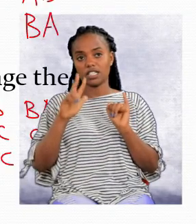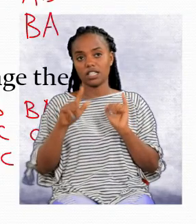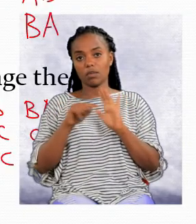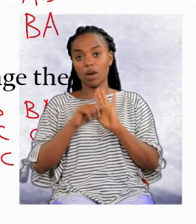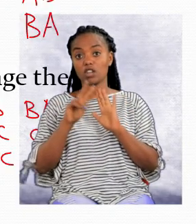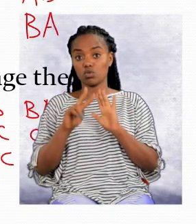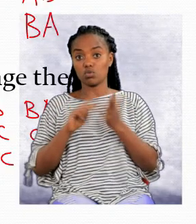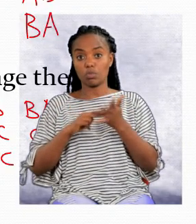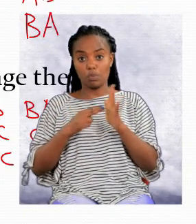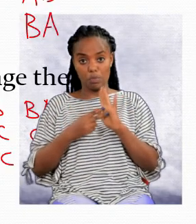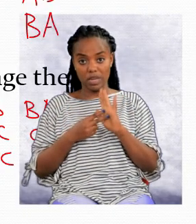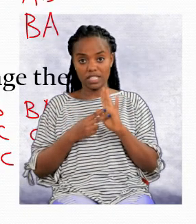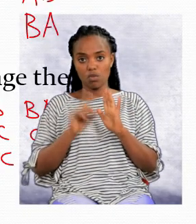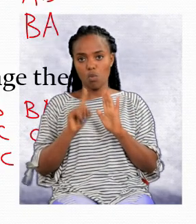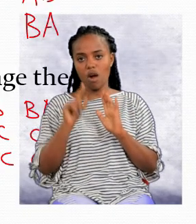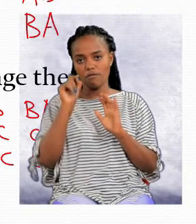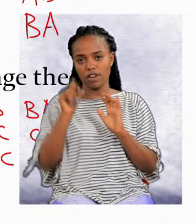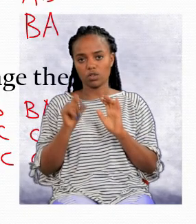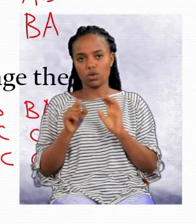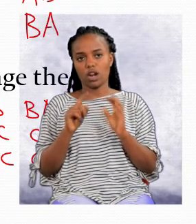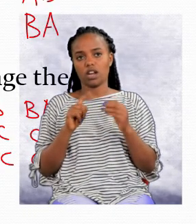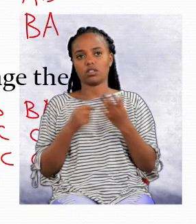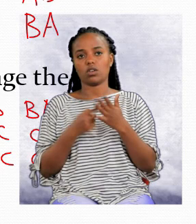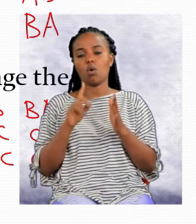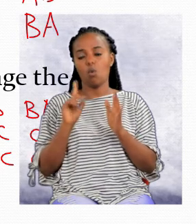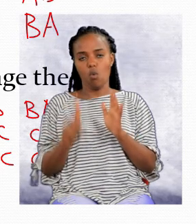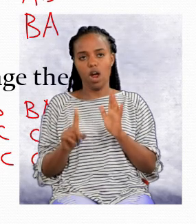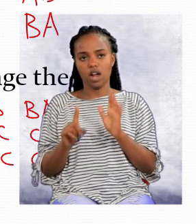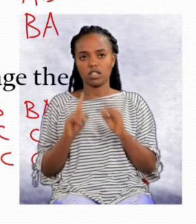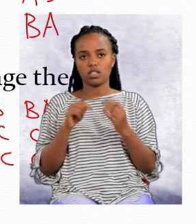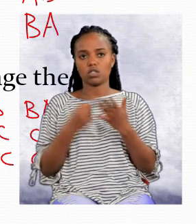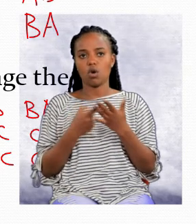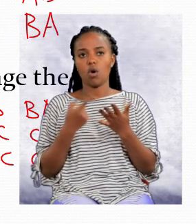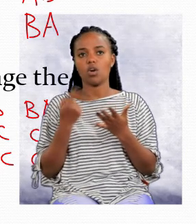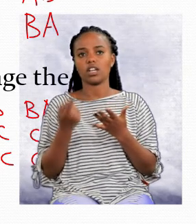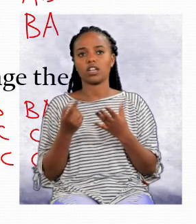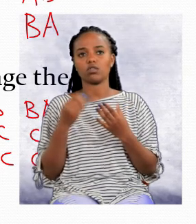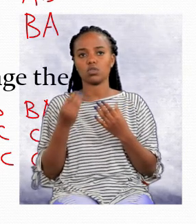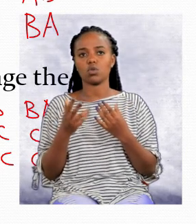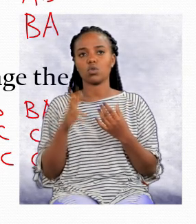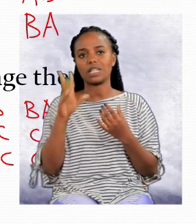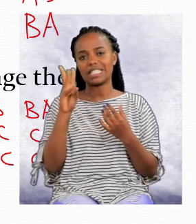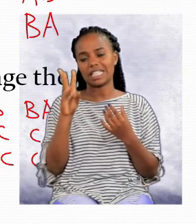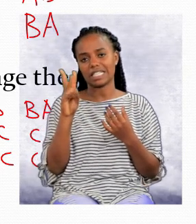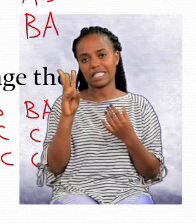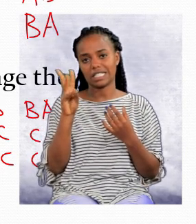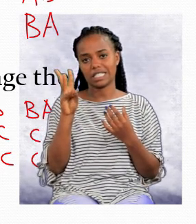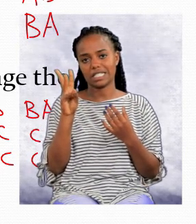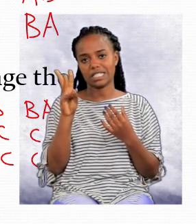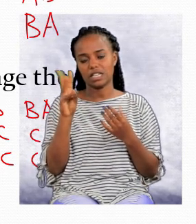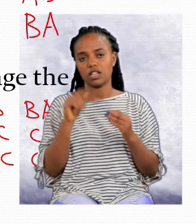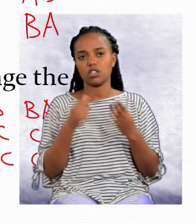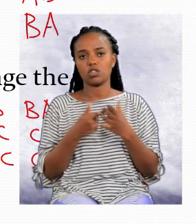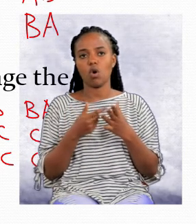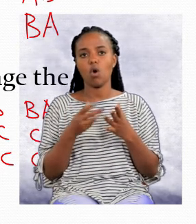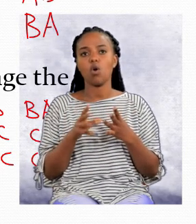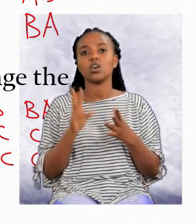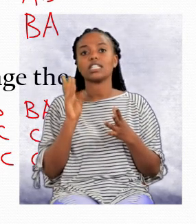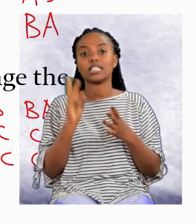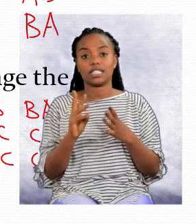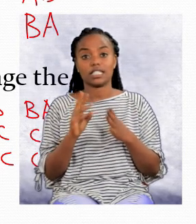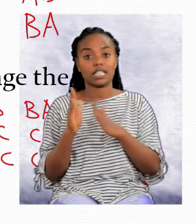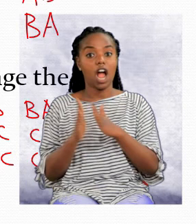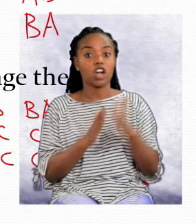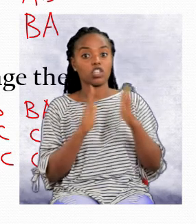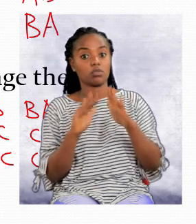2 factorial, it is 1 factorial, it is 1, so it gives you it is 6. So we have 6 arrangements